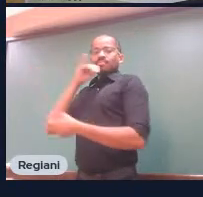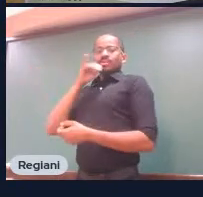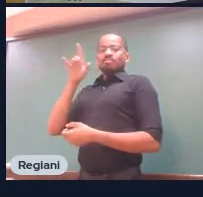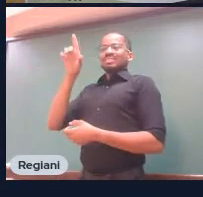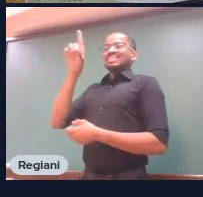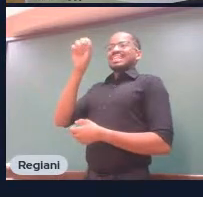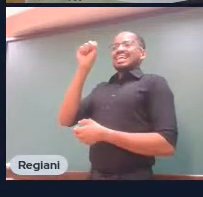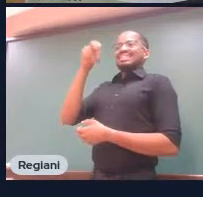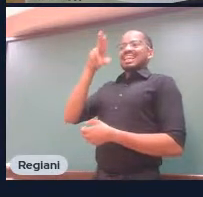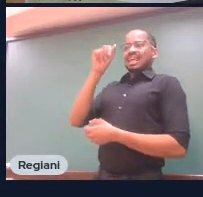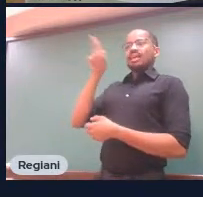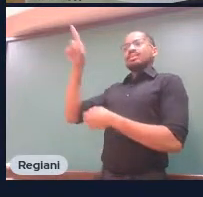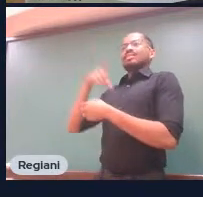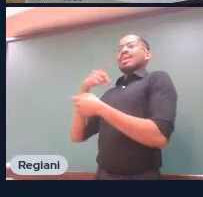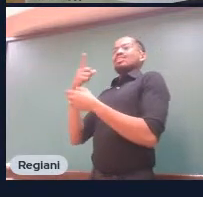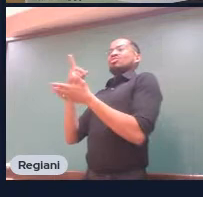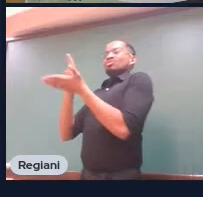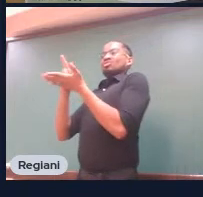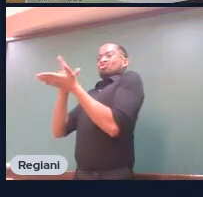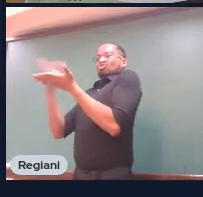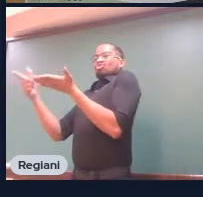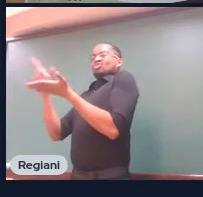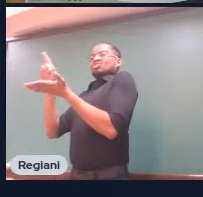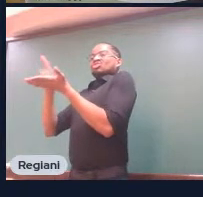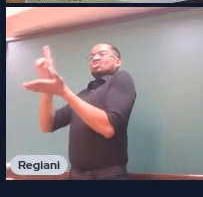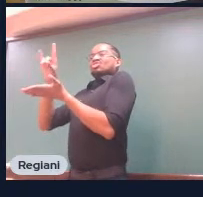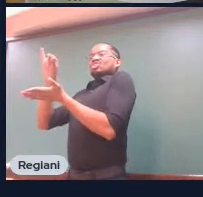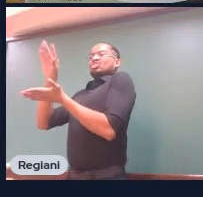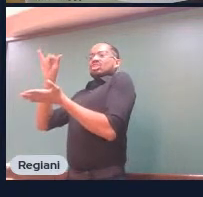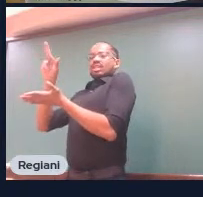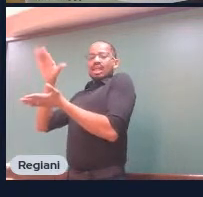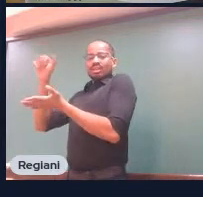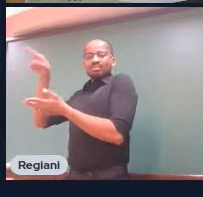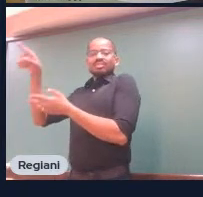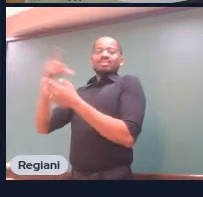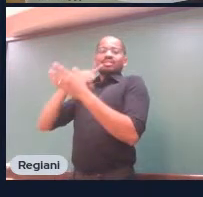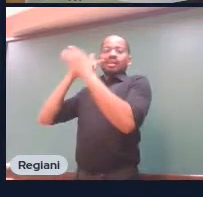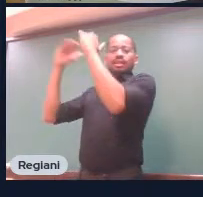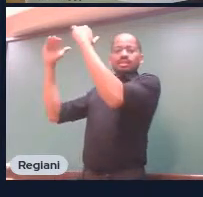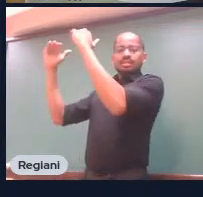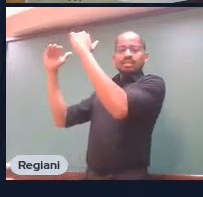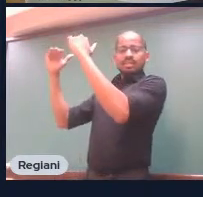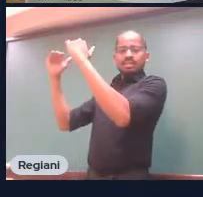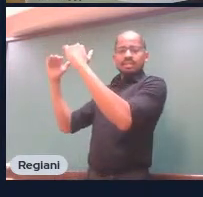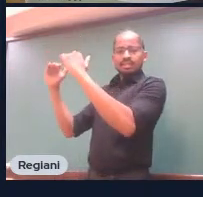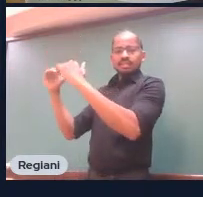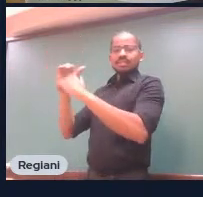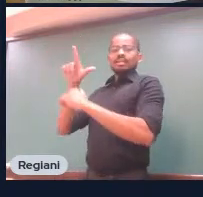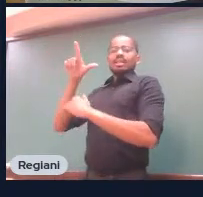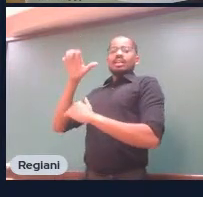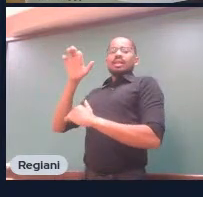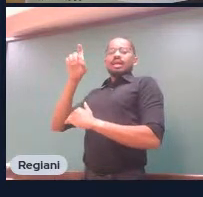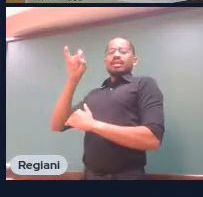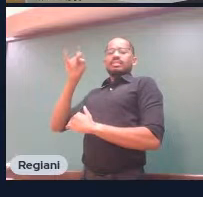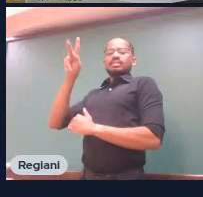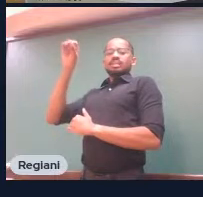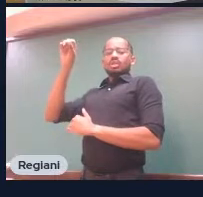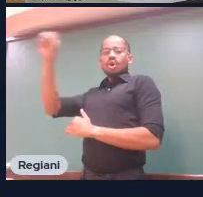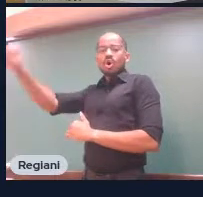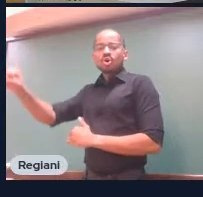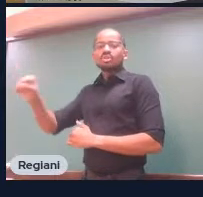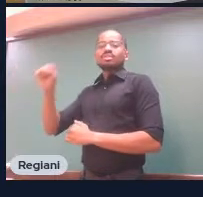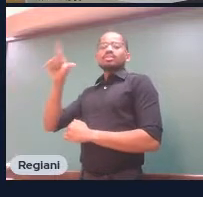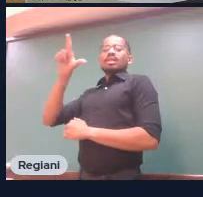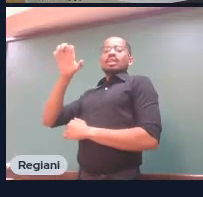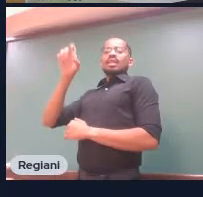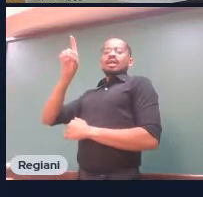IGL, lexicos, and the latest one is lexicography. We also have Lexicographica, which is a cooperation between